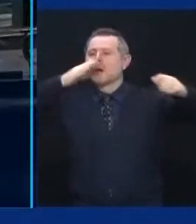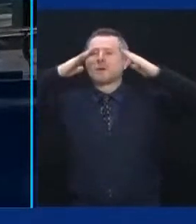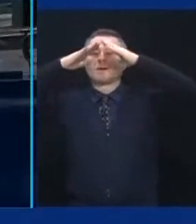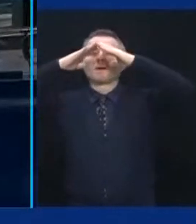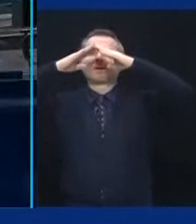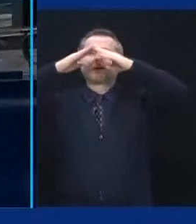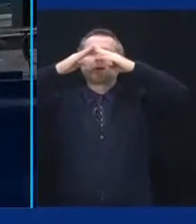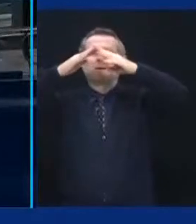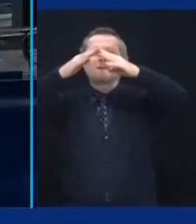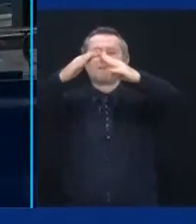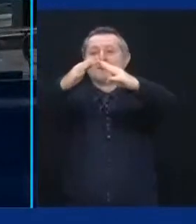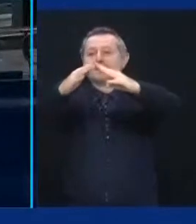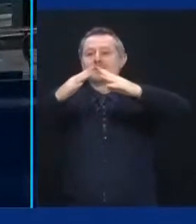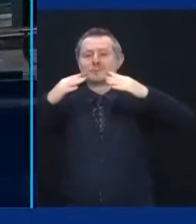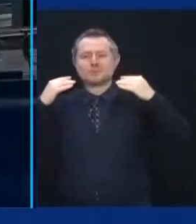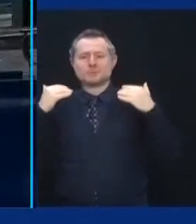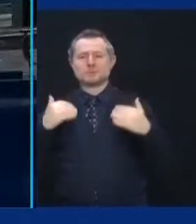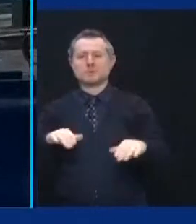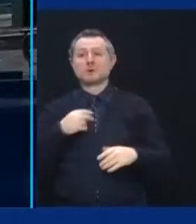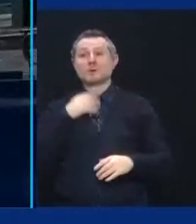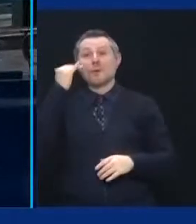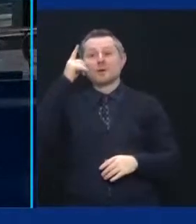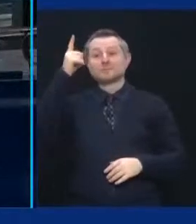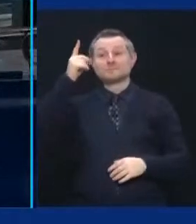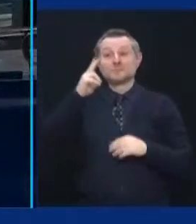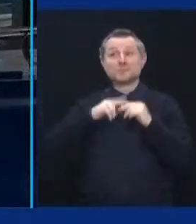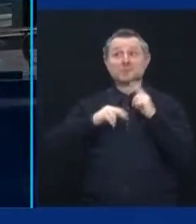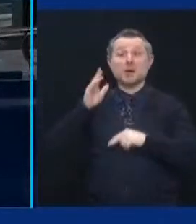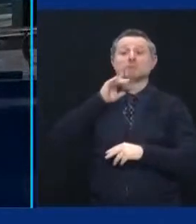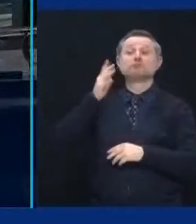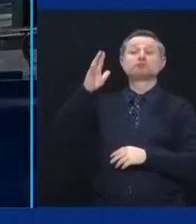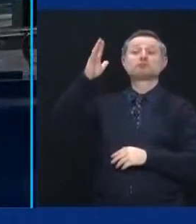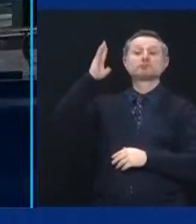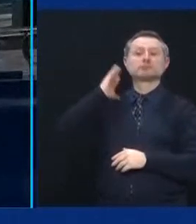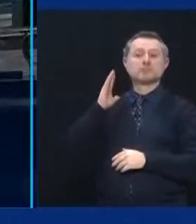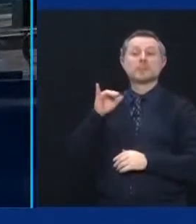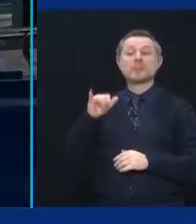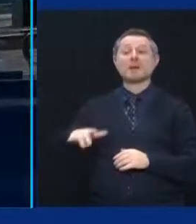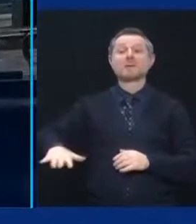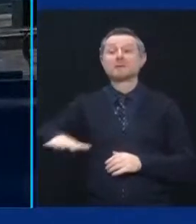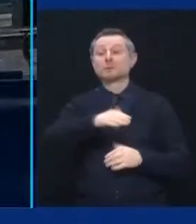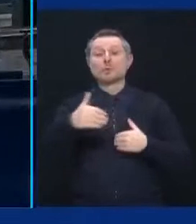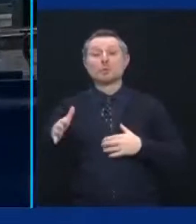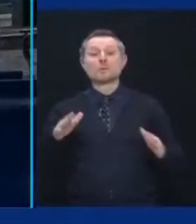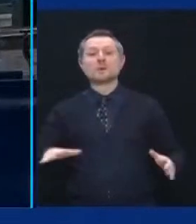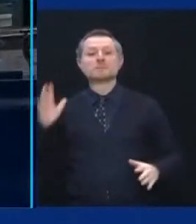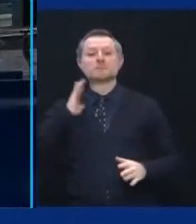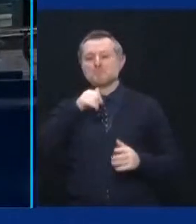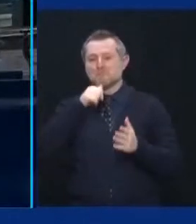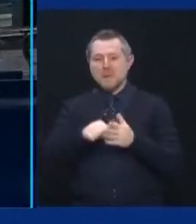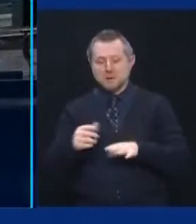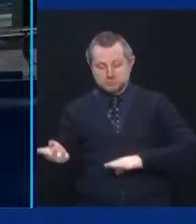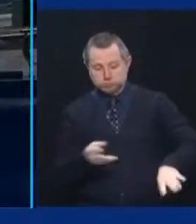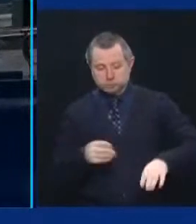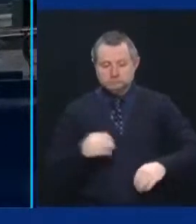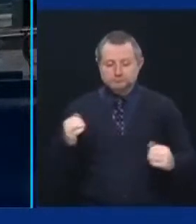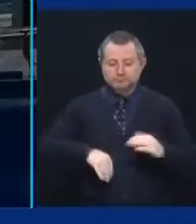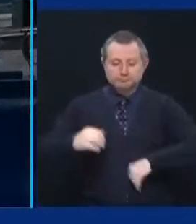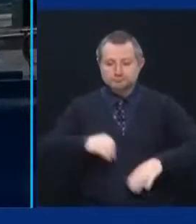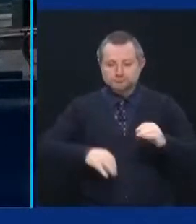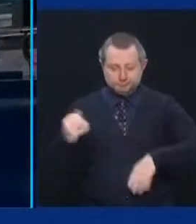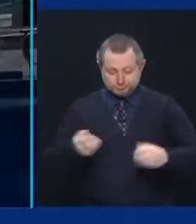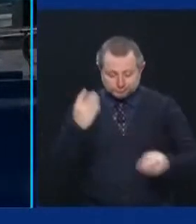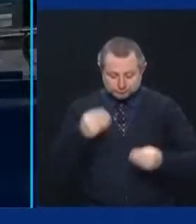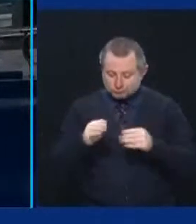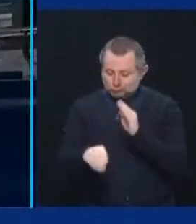the skylight was there originally was because it was the room where they sorted the mail. So people had to be